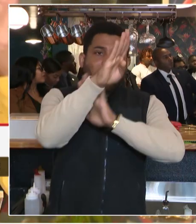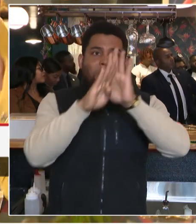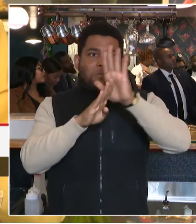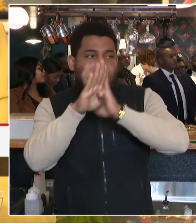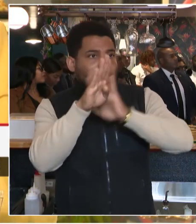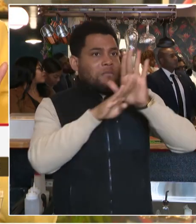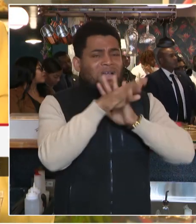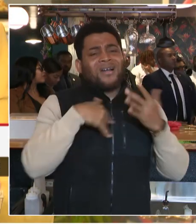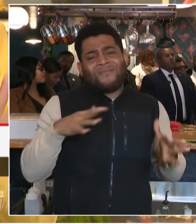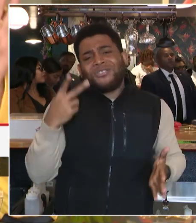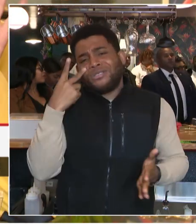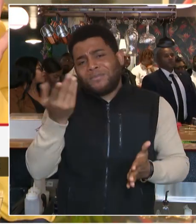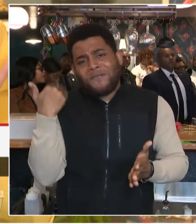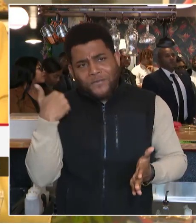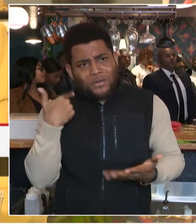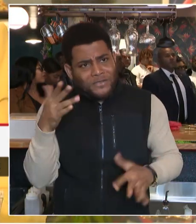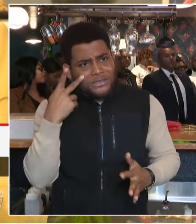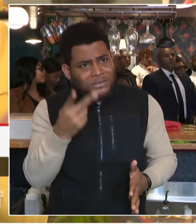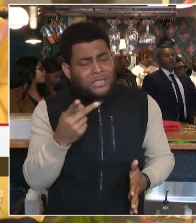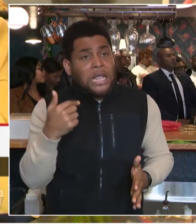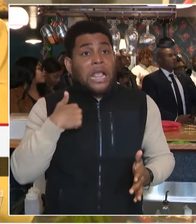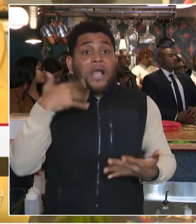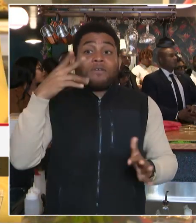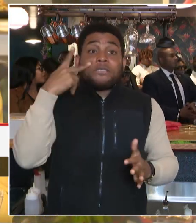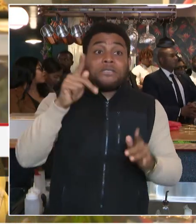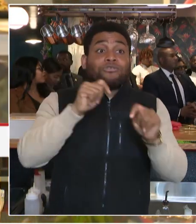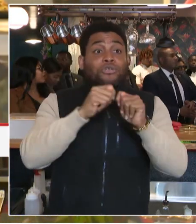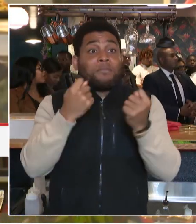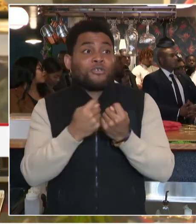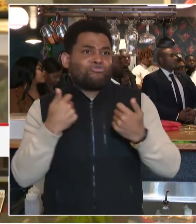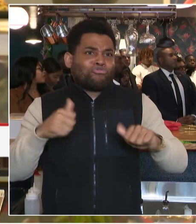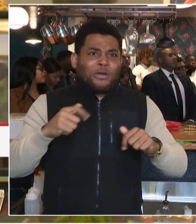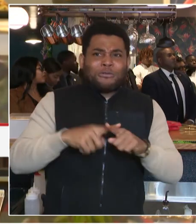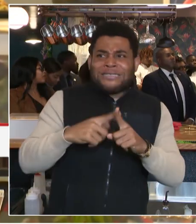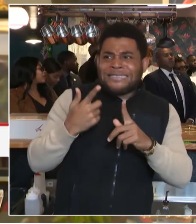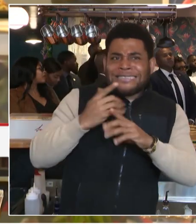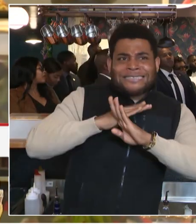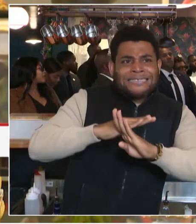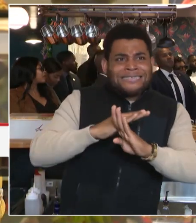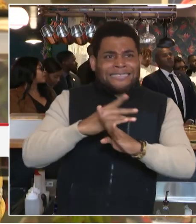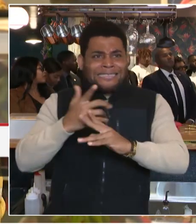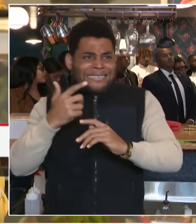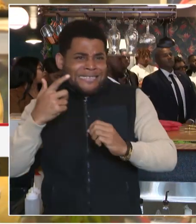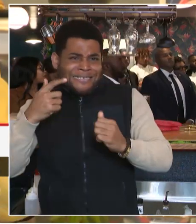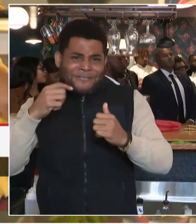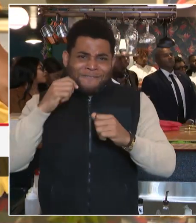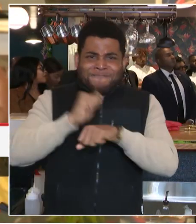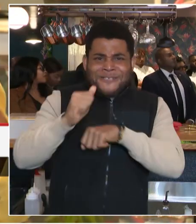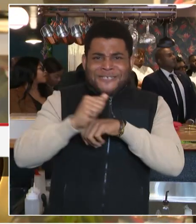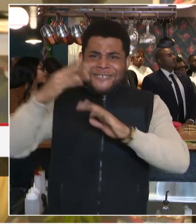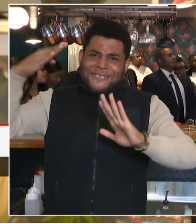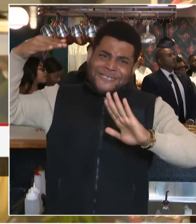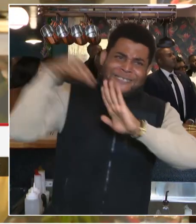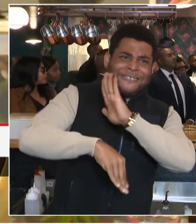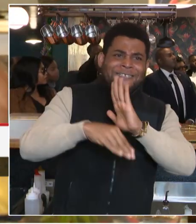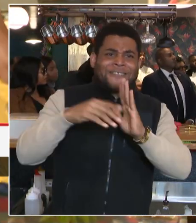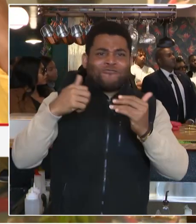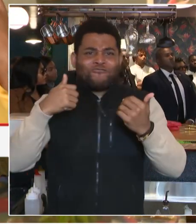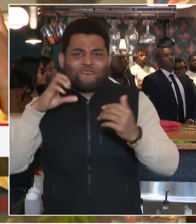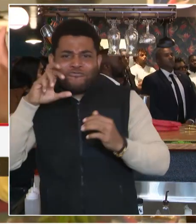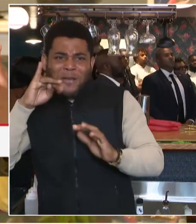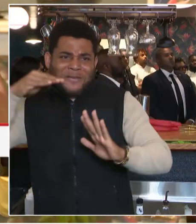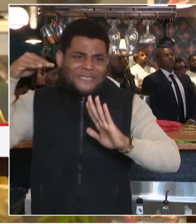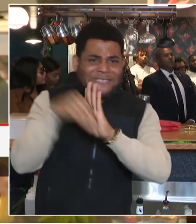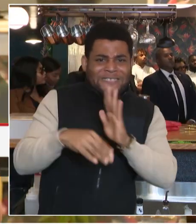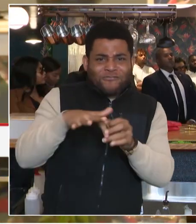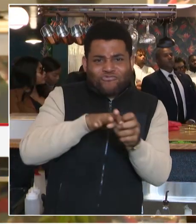together, trying everything at prevention, at accountability, at opportunity programs. We try it locally. We try